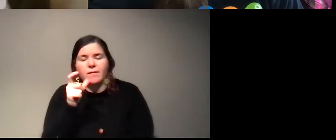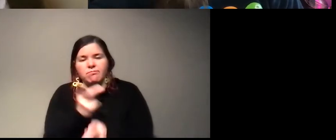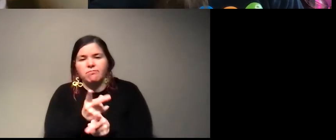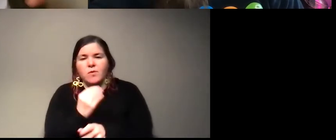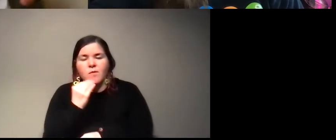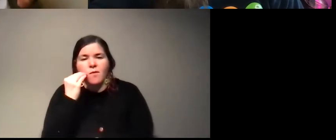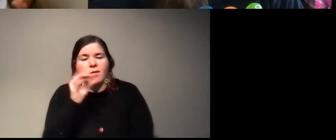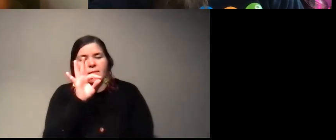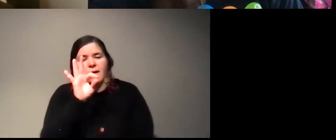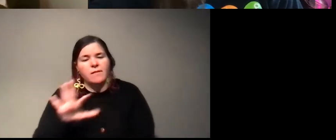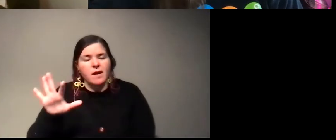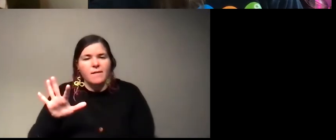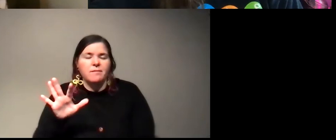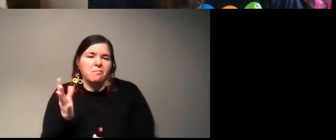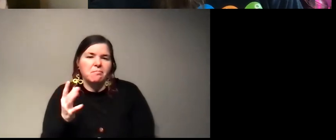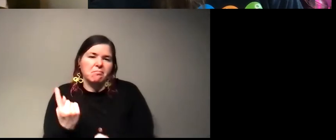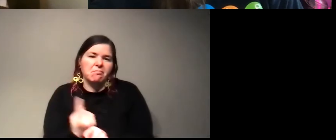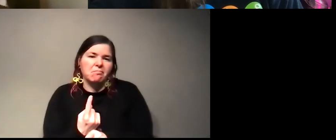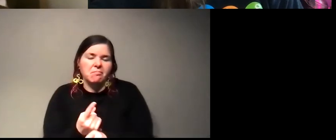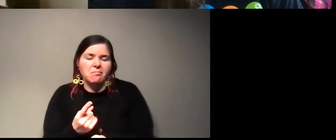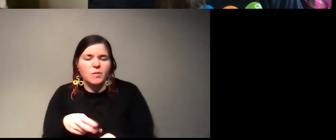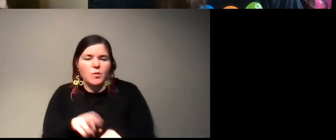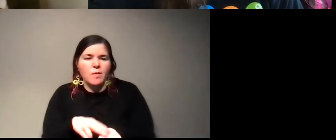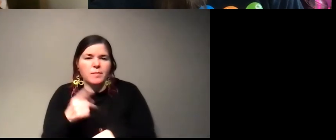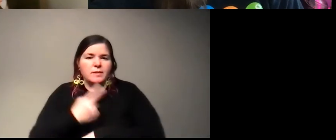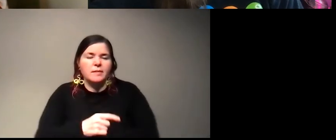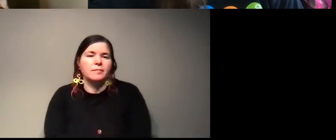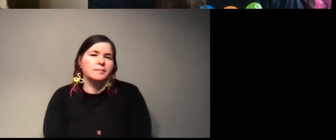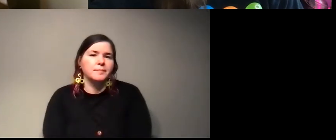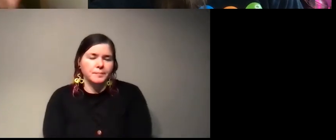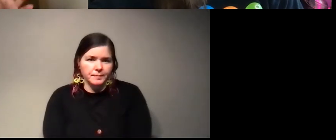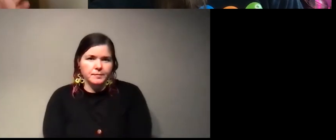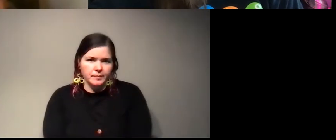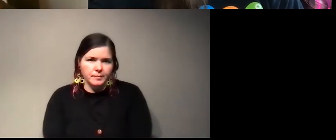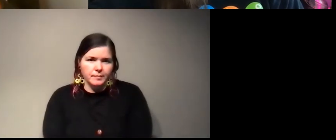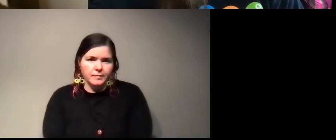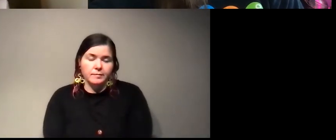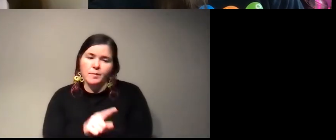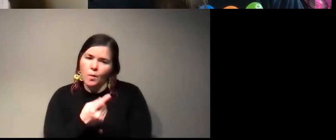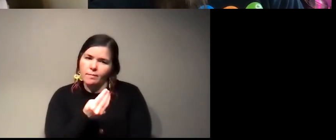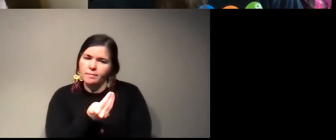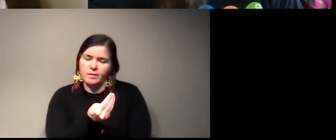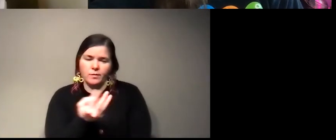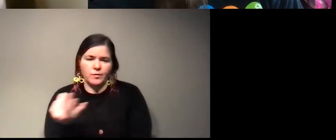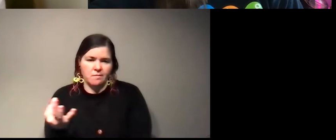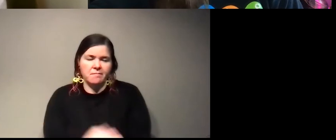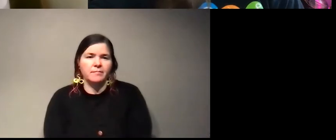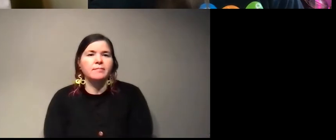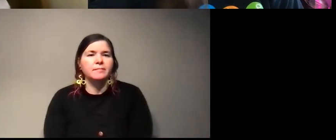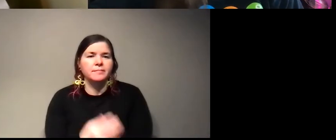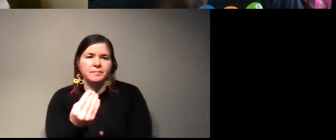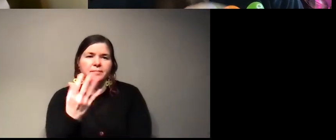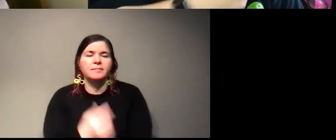typical like 9 to 5 is typically my sweet spot of working, but only Monday through Friday. Beautiful. Yeah,